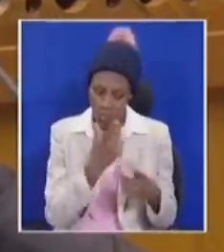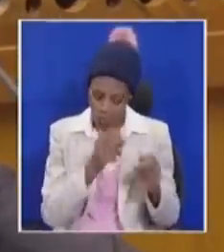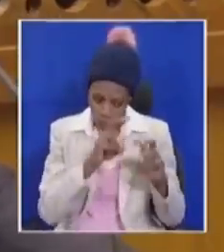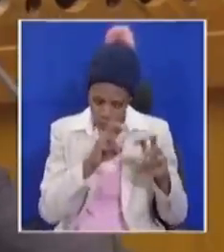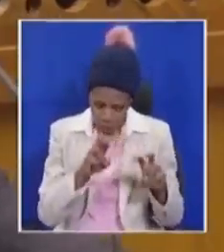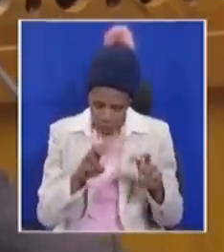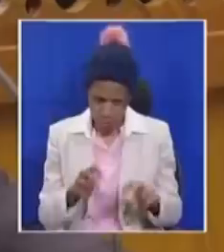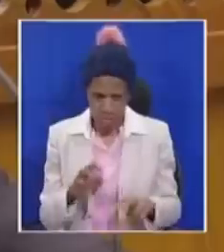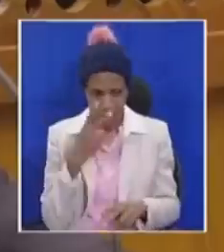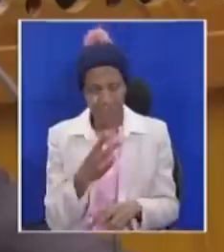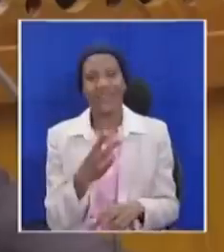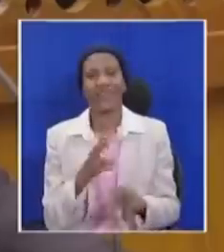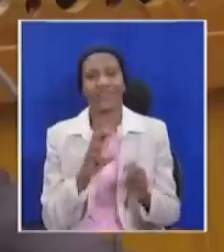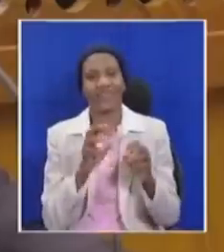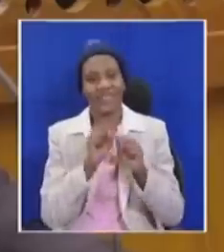Now,